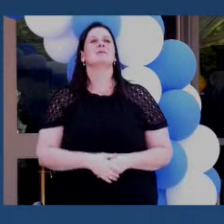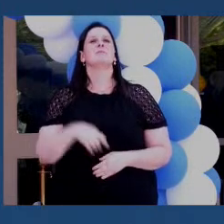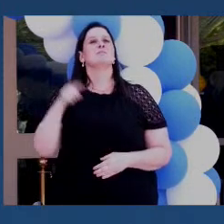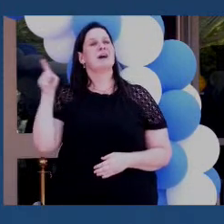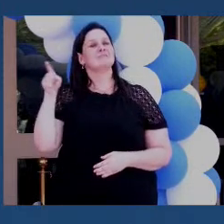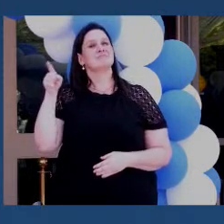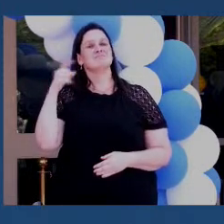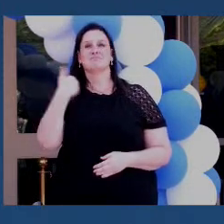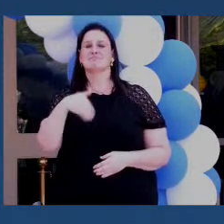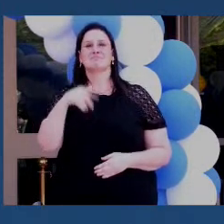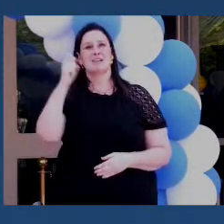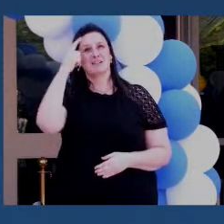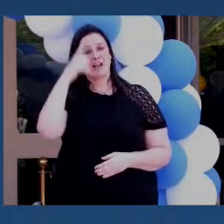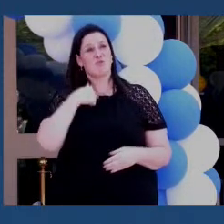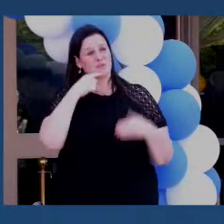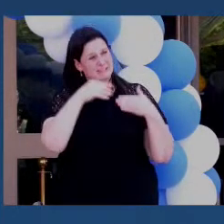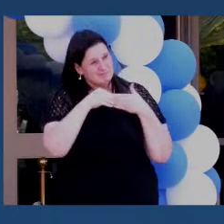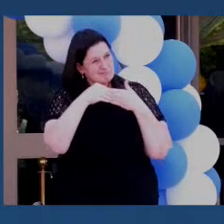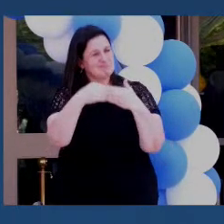mind, and we couldn't